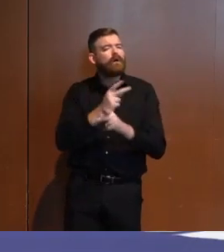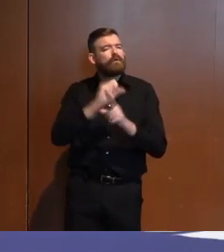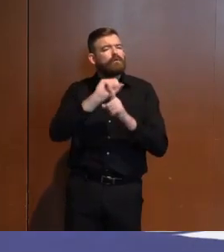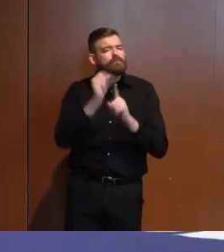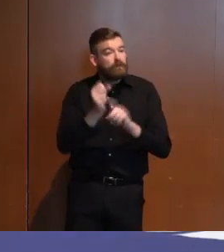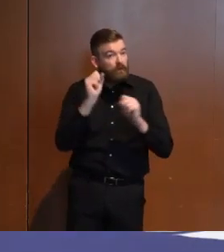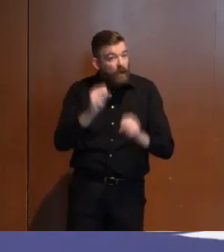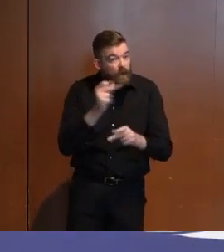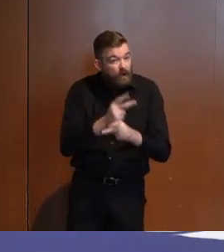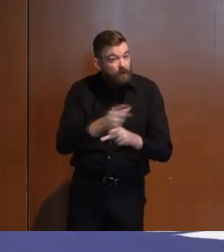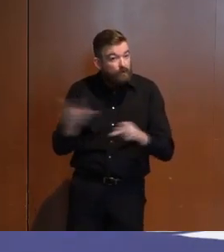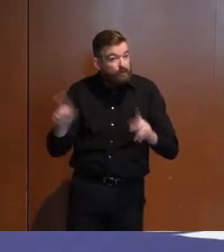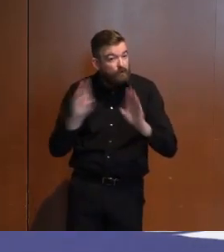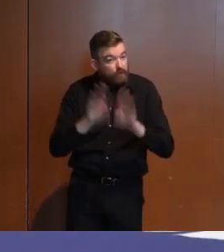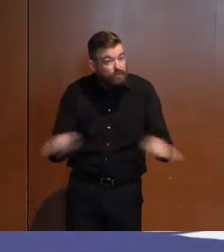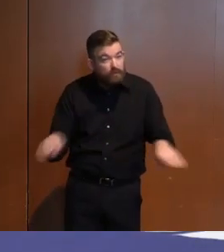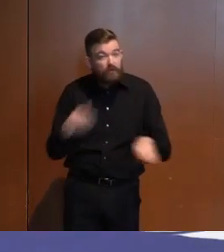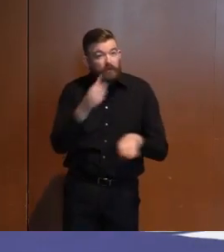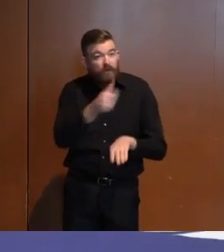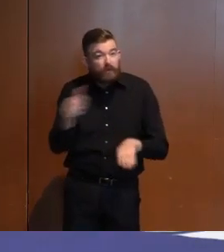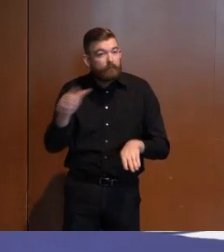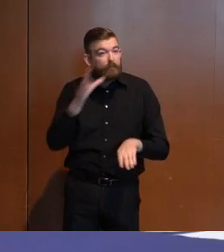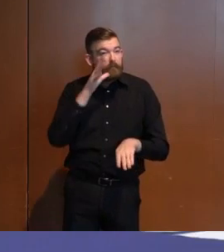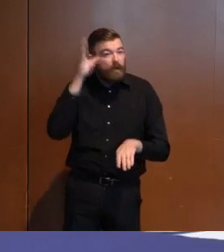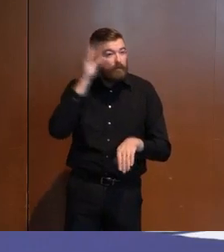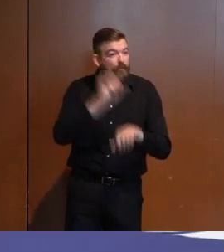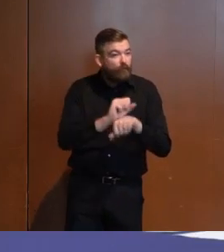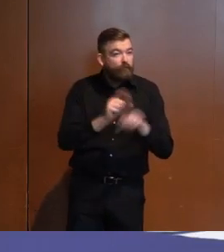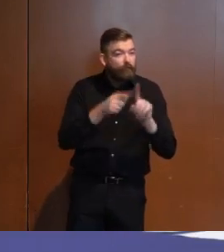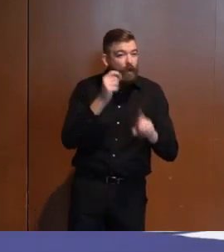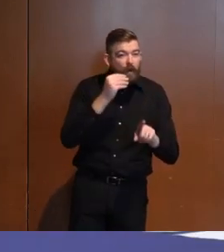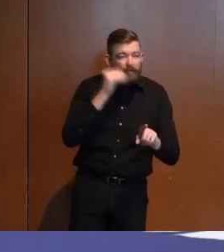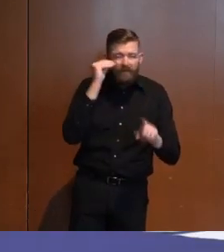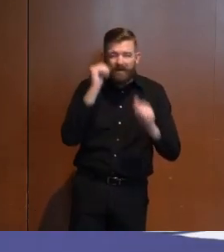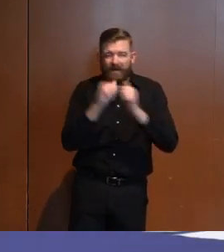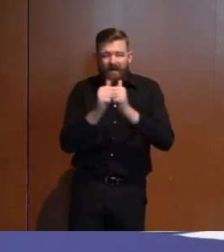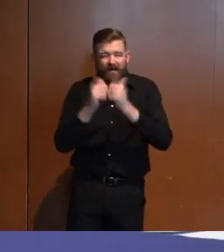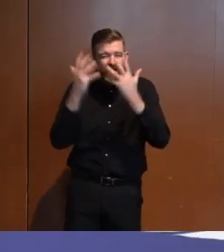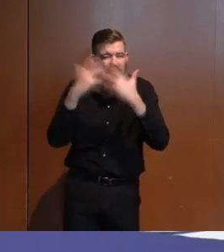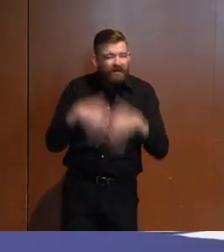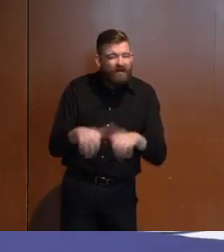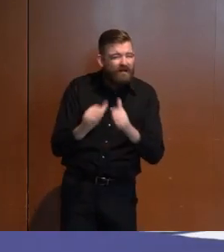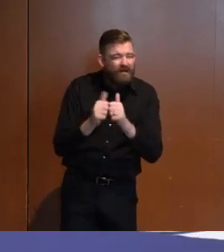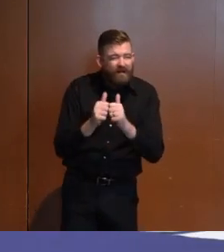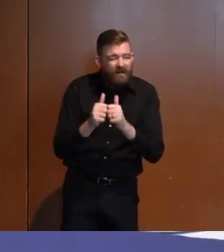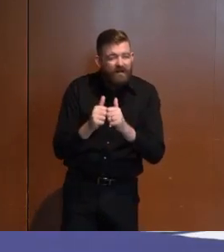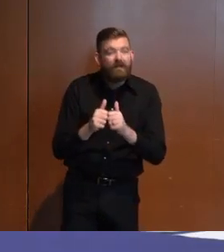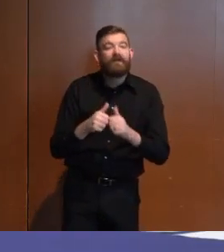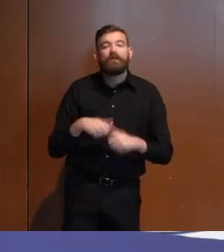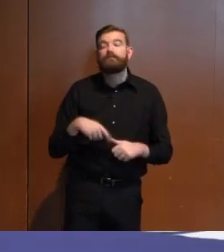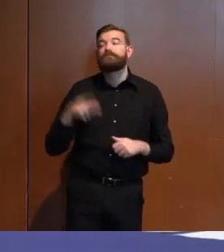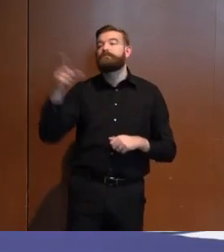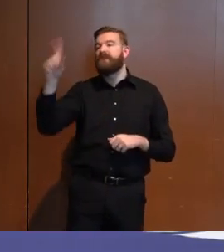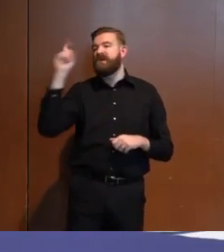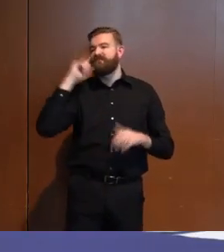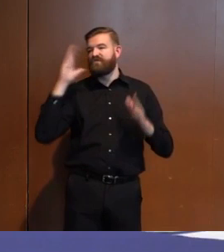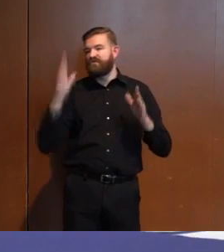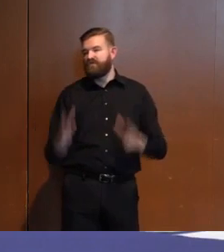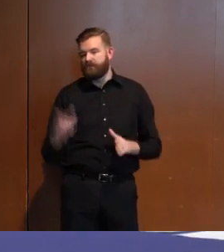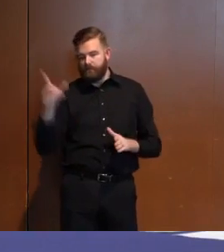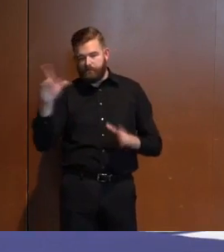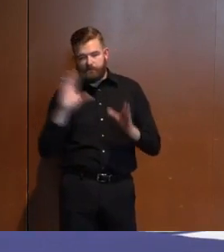have to work out themselves? Yeah. So I mentioned this in my remarks, and this will run through the Office of Emergency Management and get down to